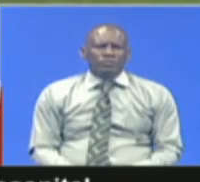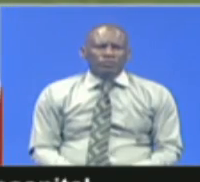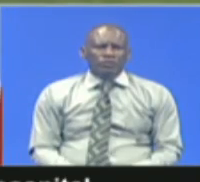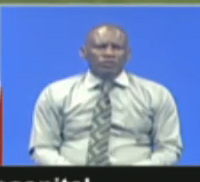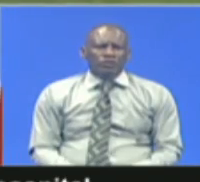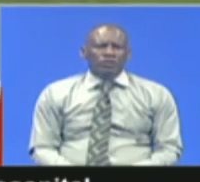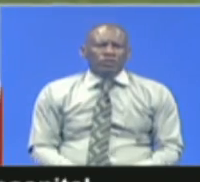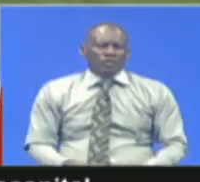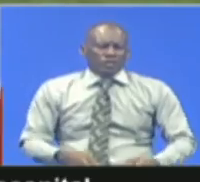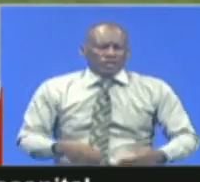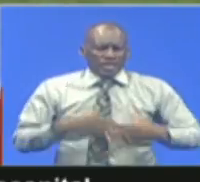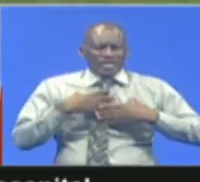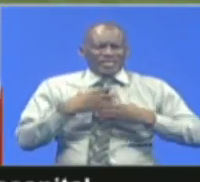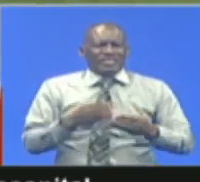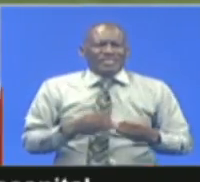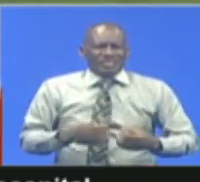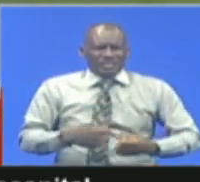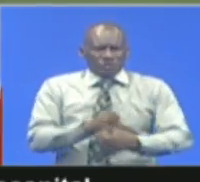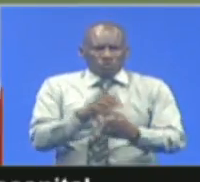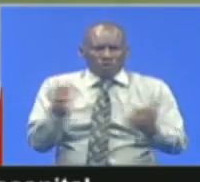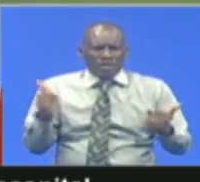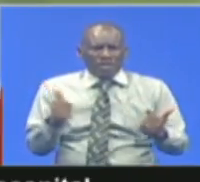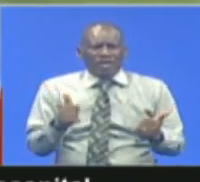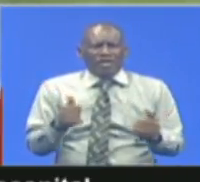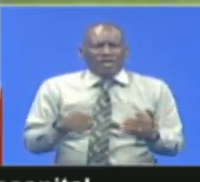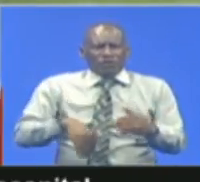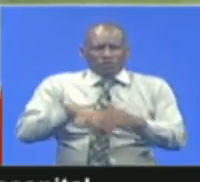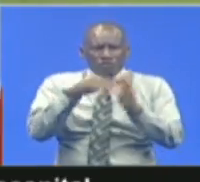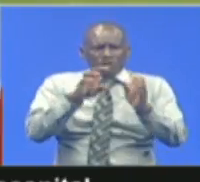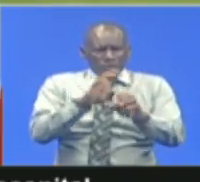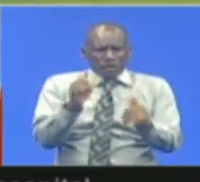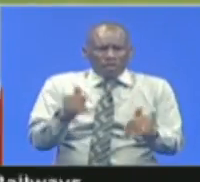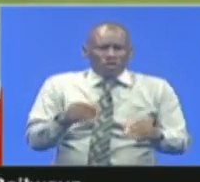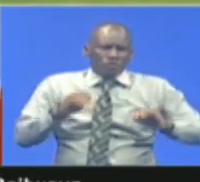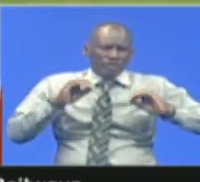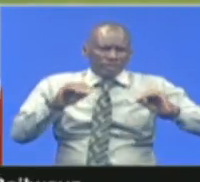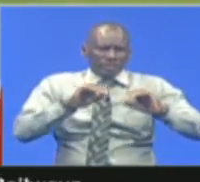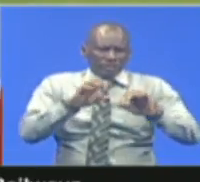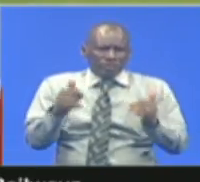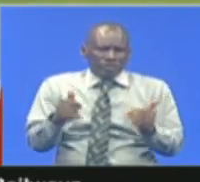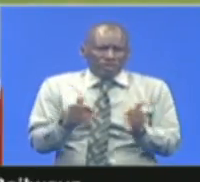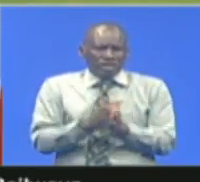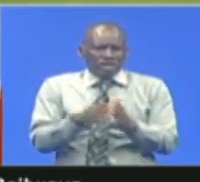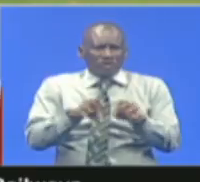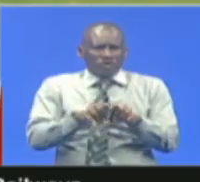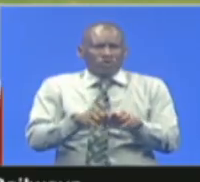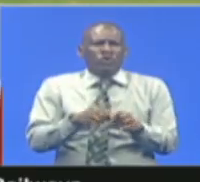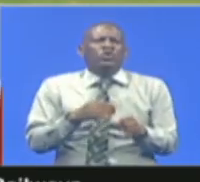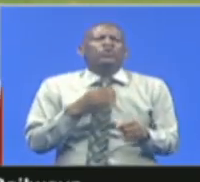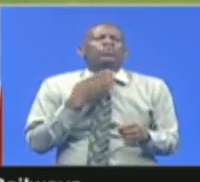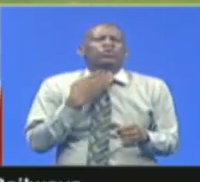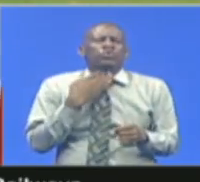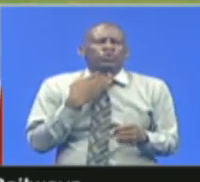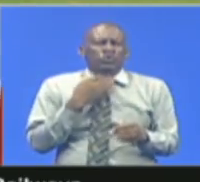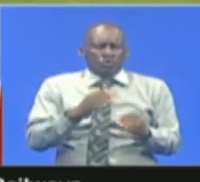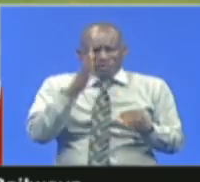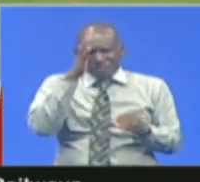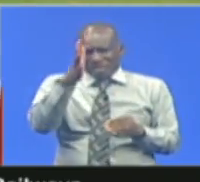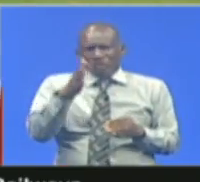Morali kwa juu nafikiria zina sisi kama wachezaji tutaplay part yetu ku train, na pia tunataka zinyo Sunday weekend